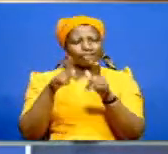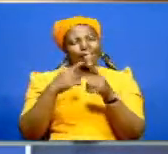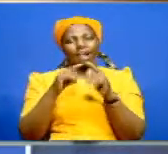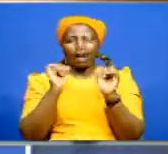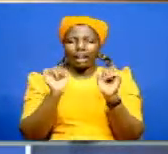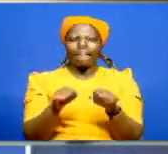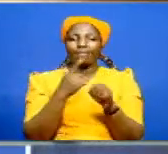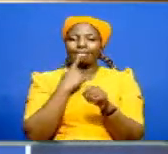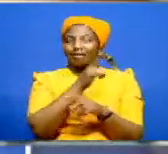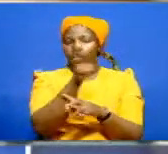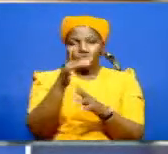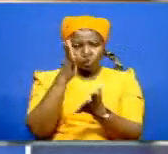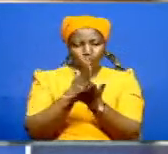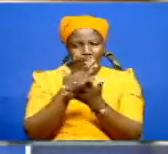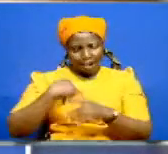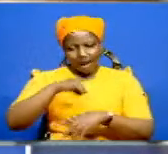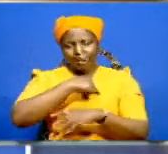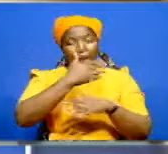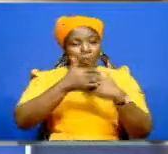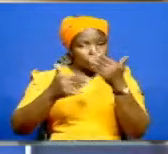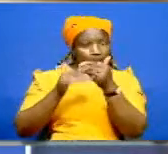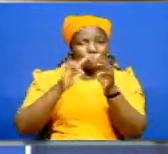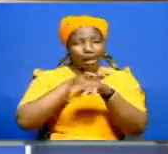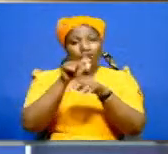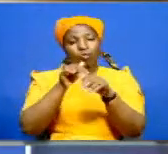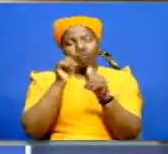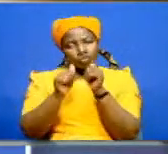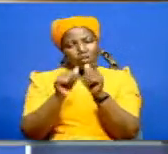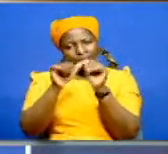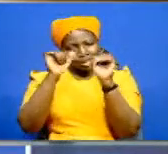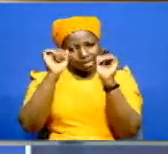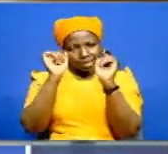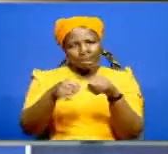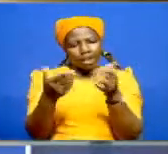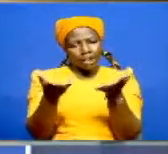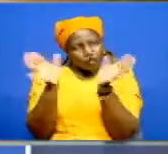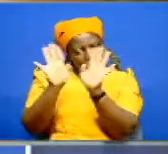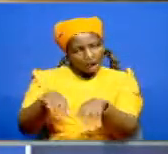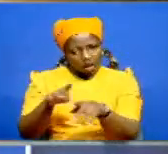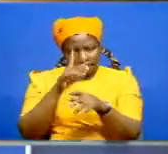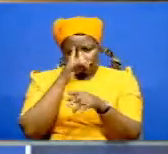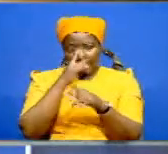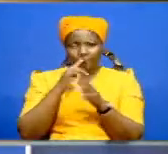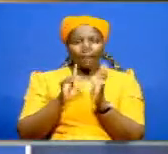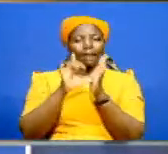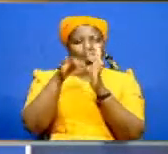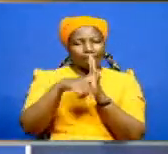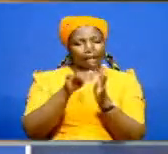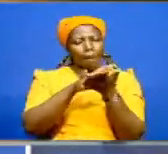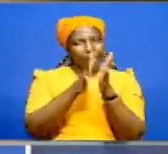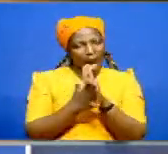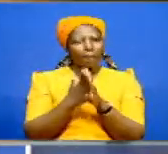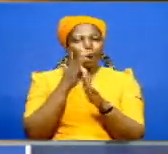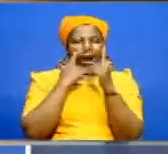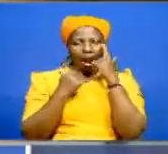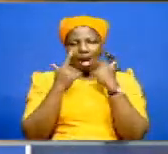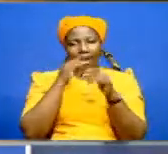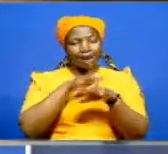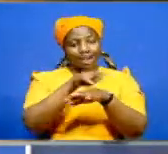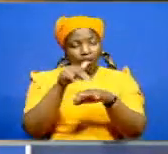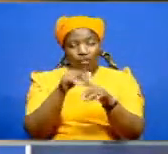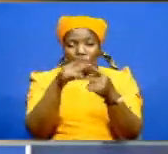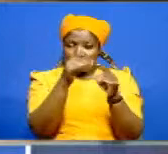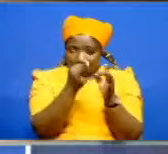ukweli, tunajenga inchi ambaye itasambaratika na itakuwa inchi ya kilio. Lakini